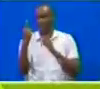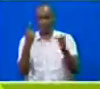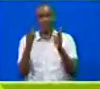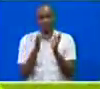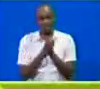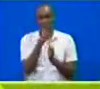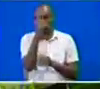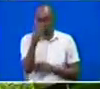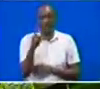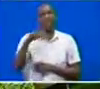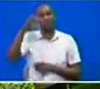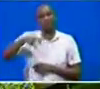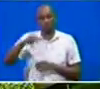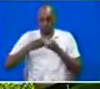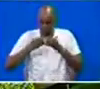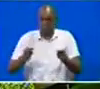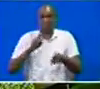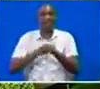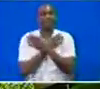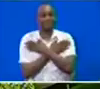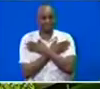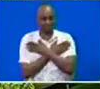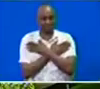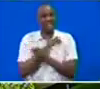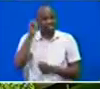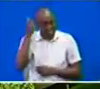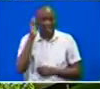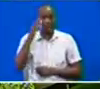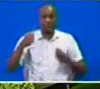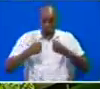over DR Congo in friendlies. Kenya was set to face Angola in a friendly match.